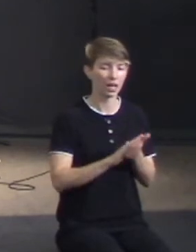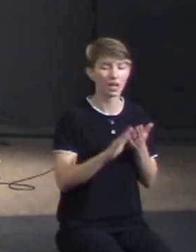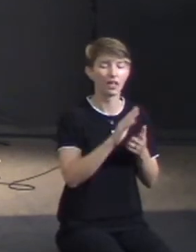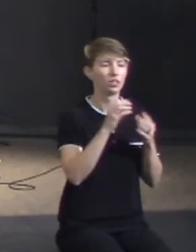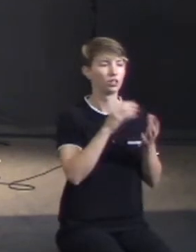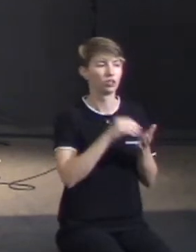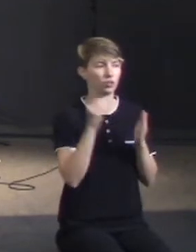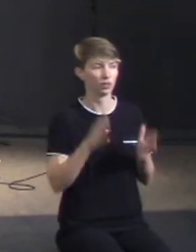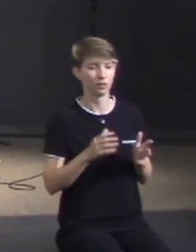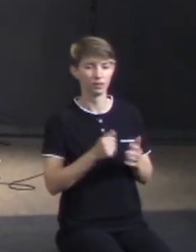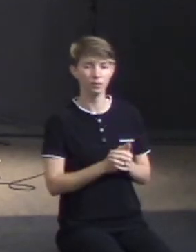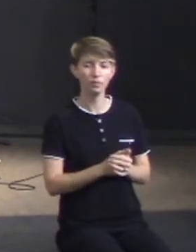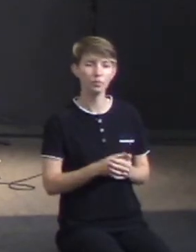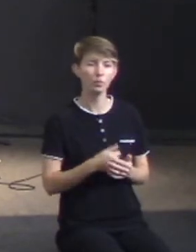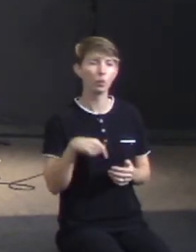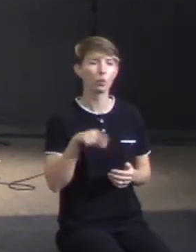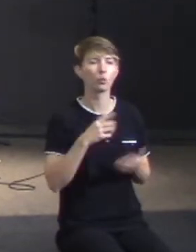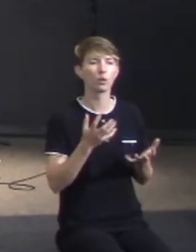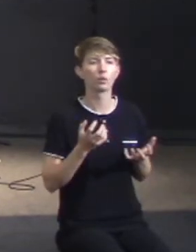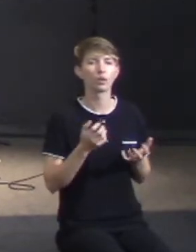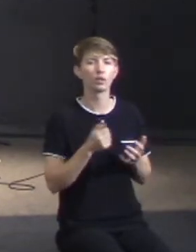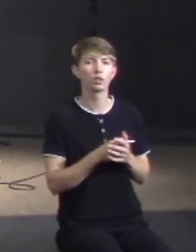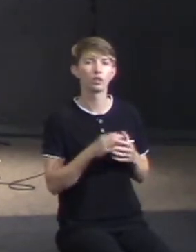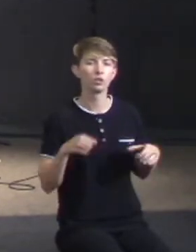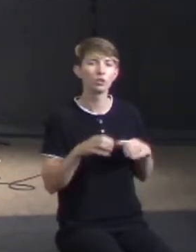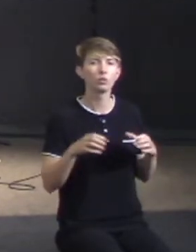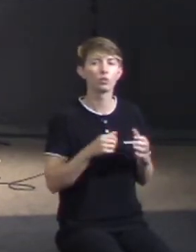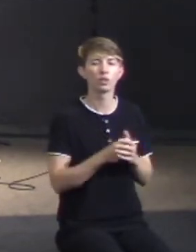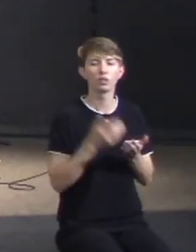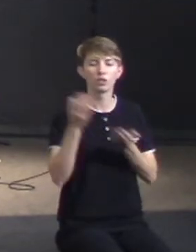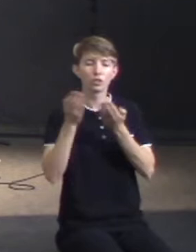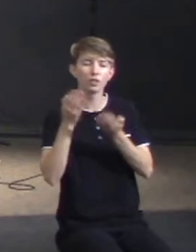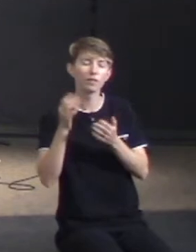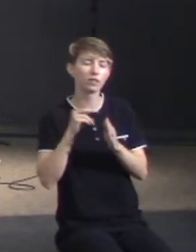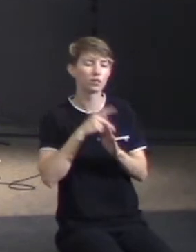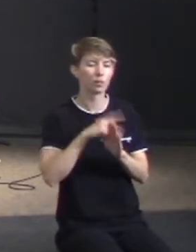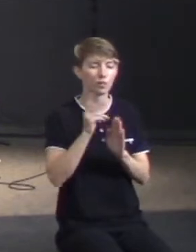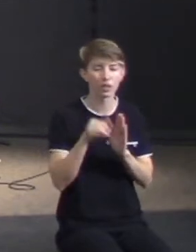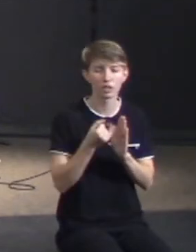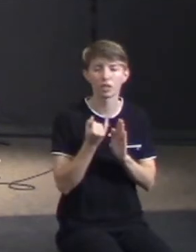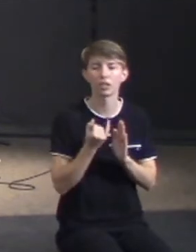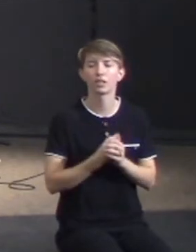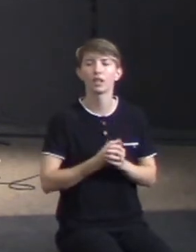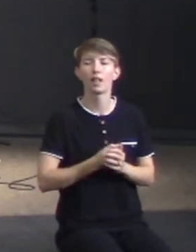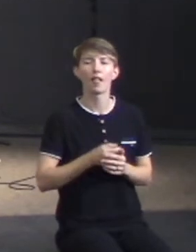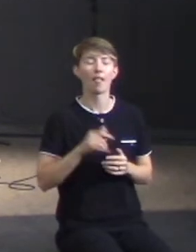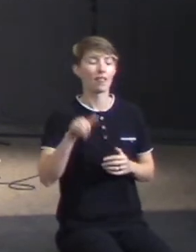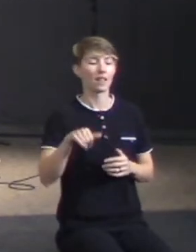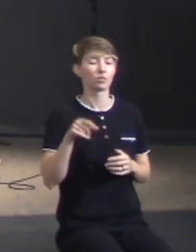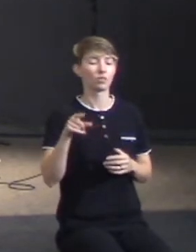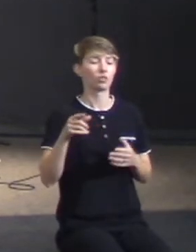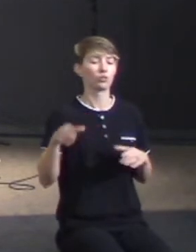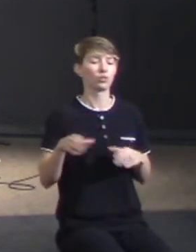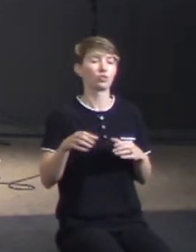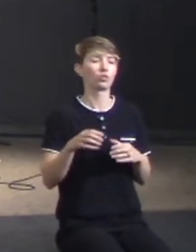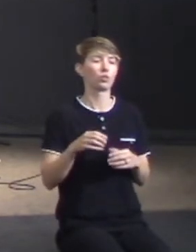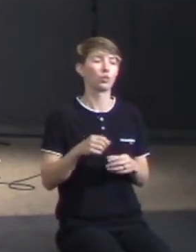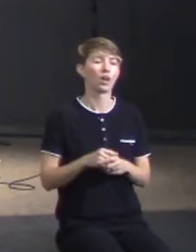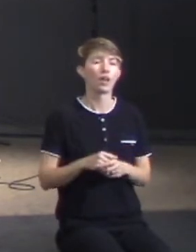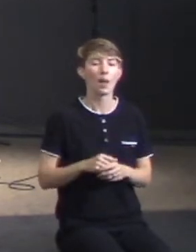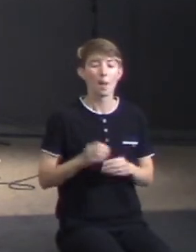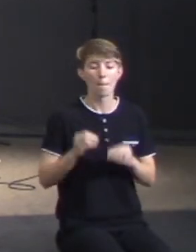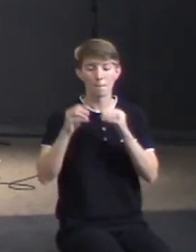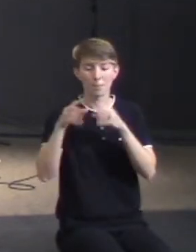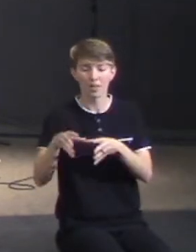do was to do a service project for those. It was in Phoenix in the summer because That's what you do to college students. You put them on the hottest place